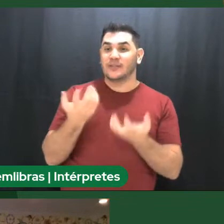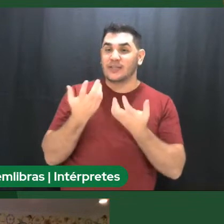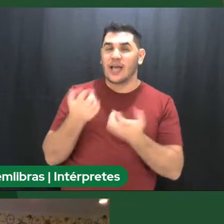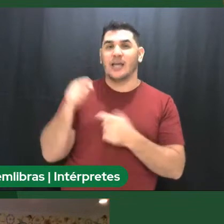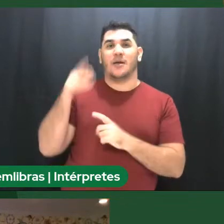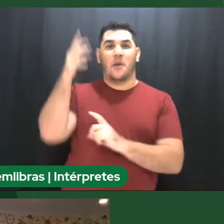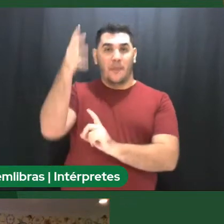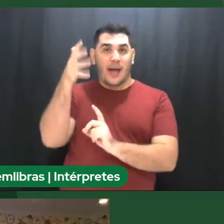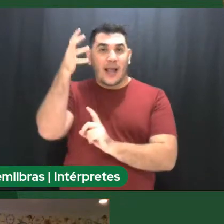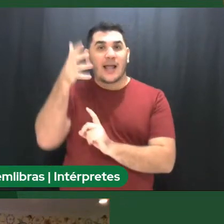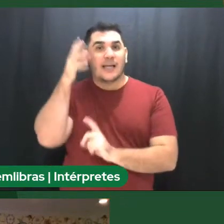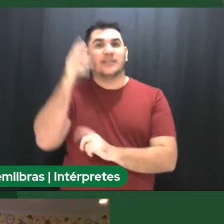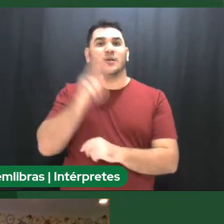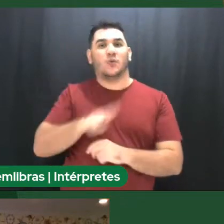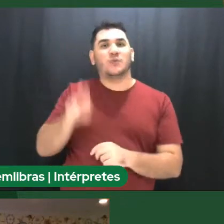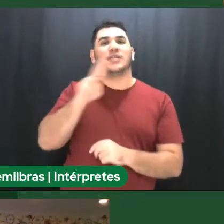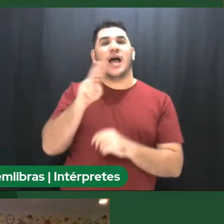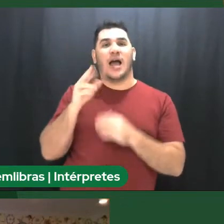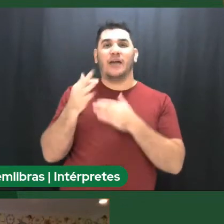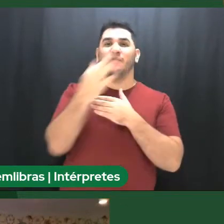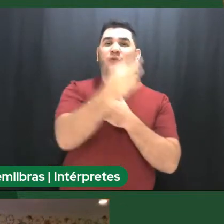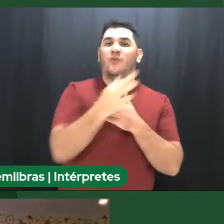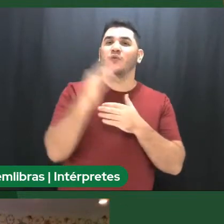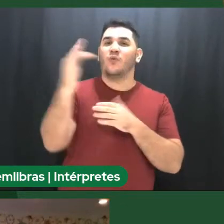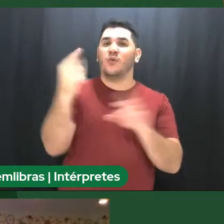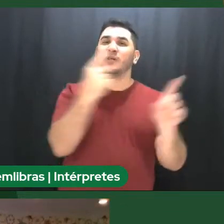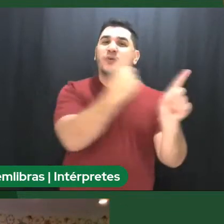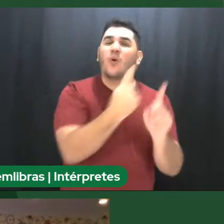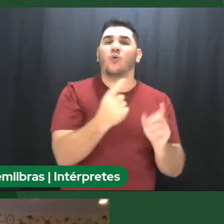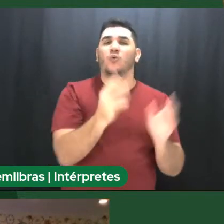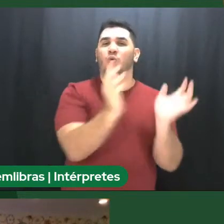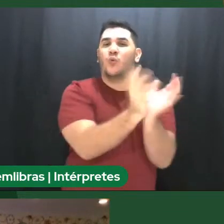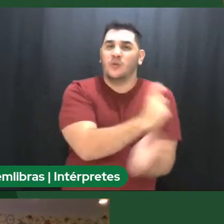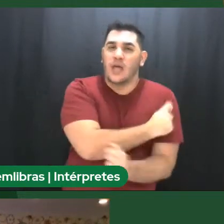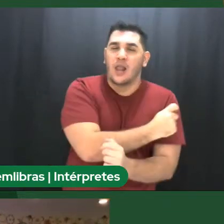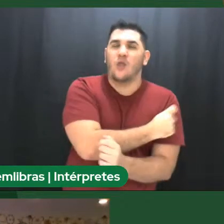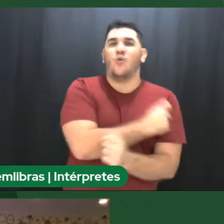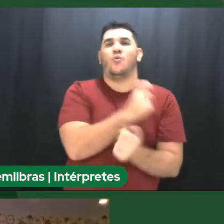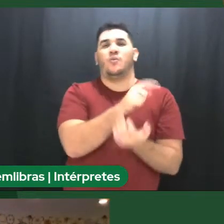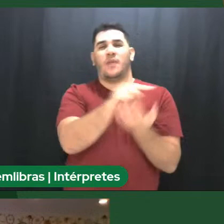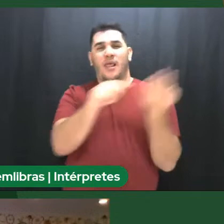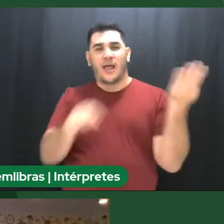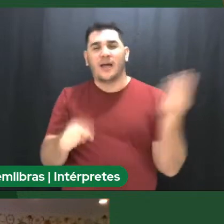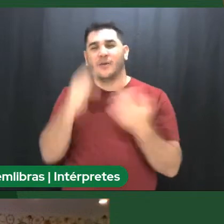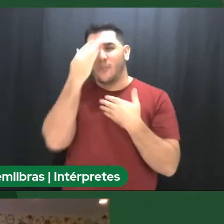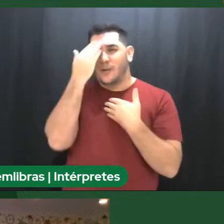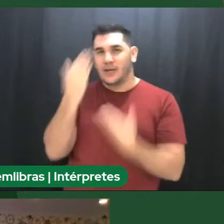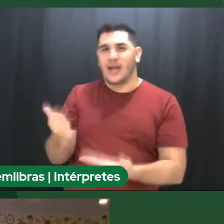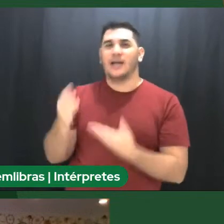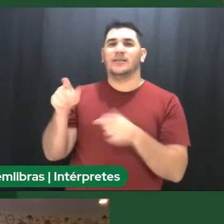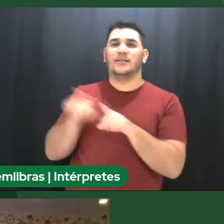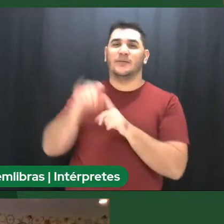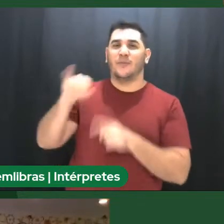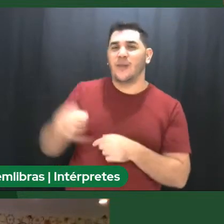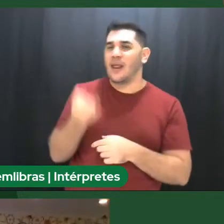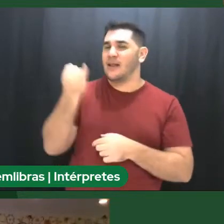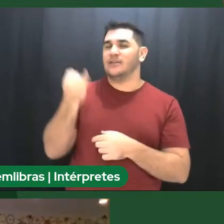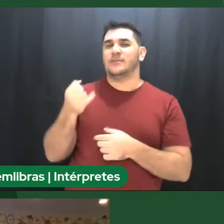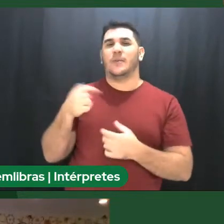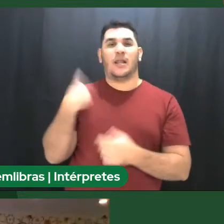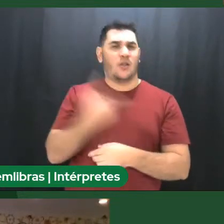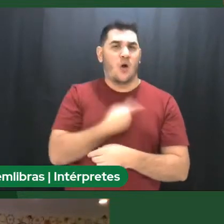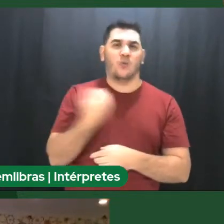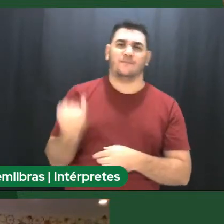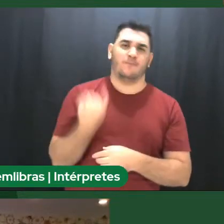this video to our students, and have this opportunity is very important to us 20 years after